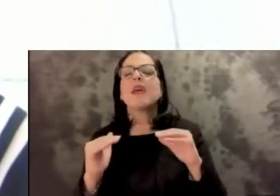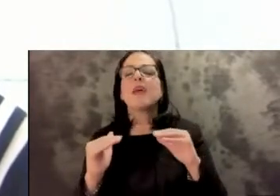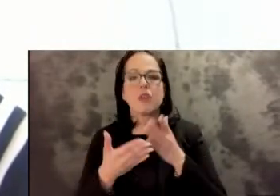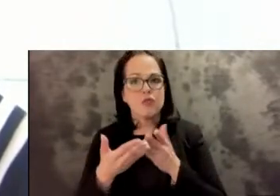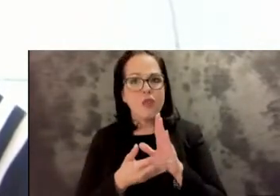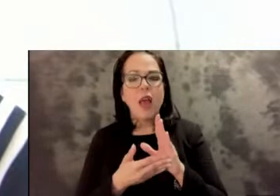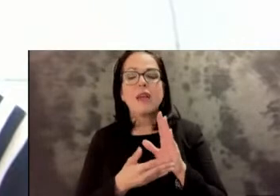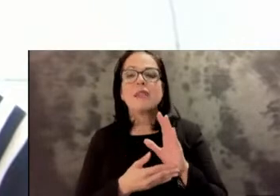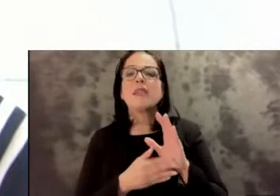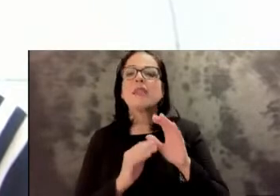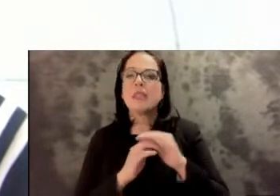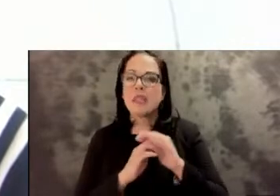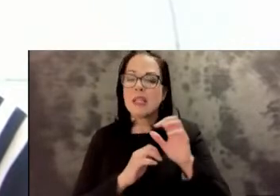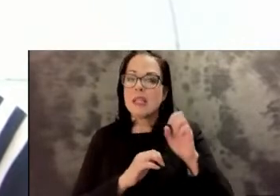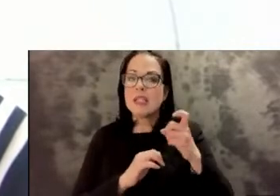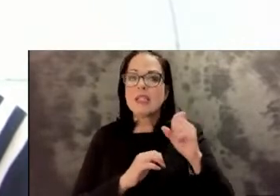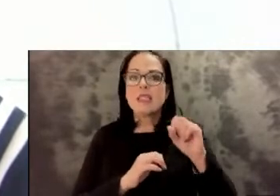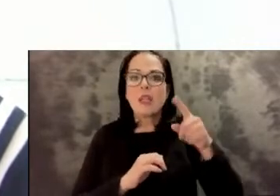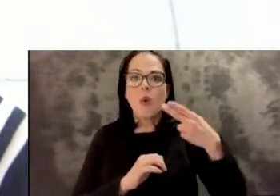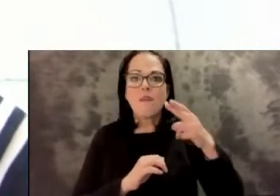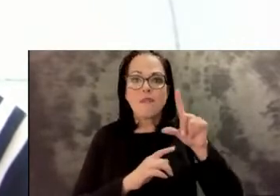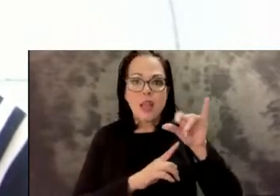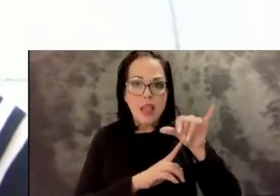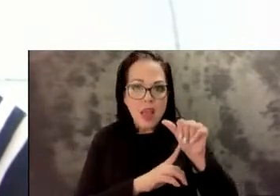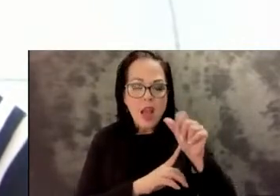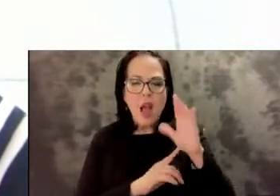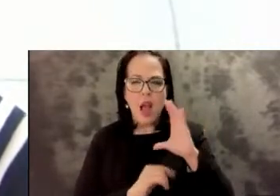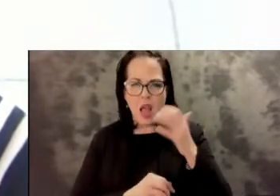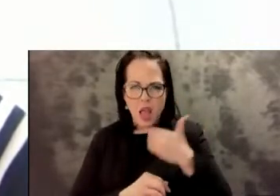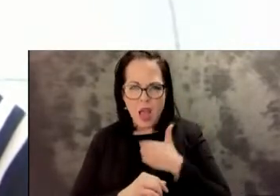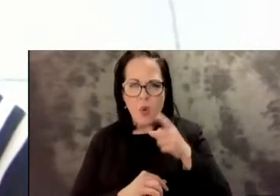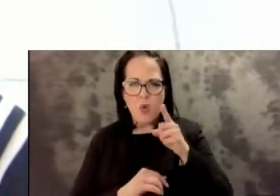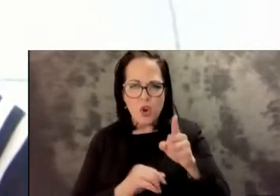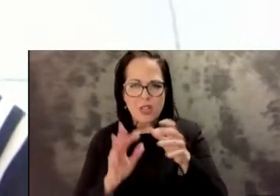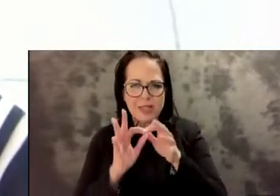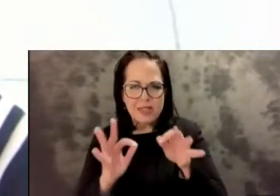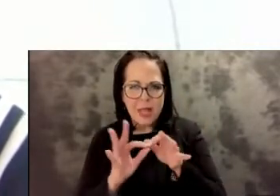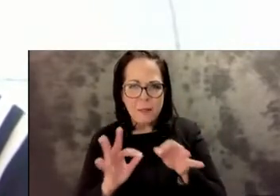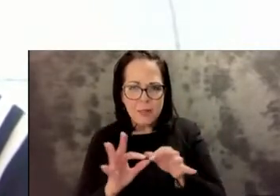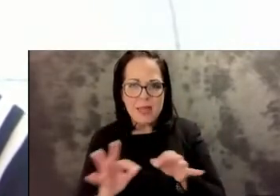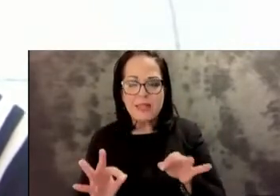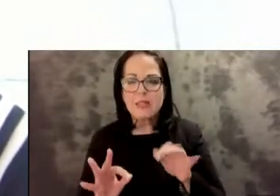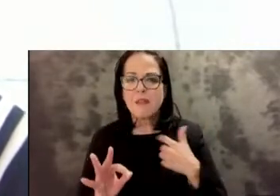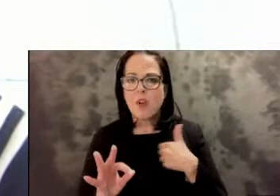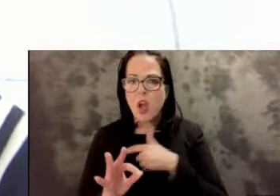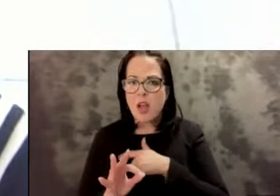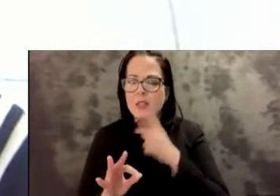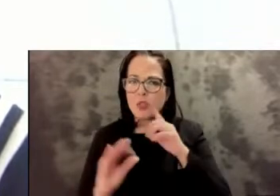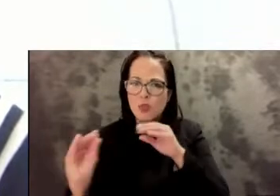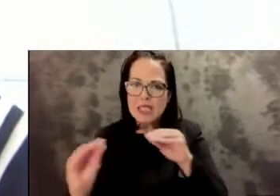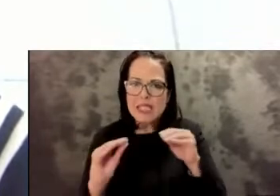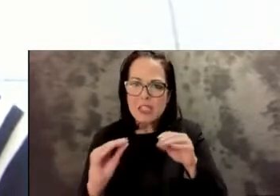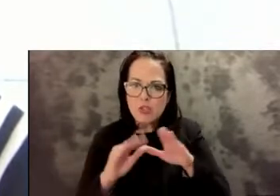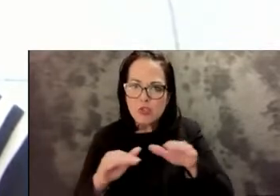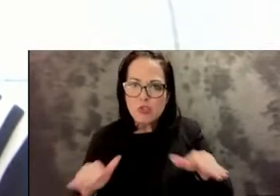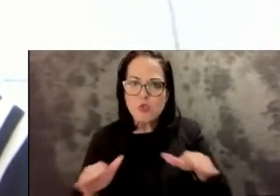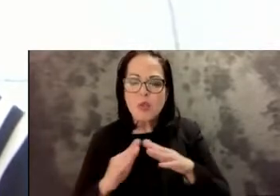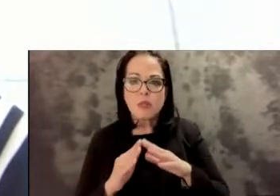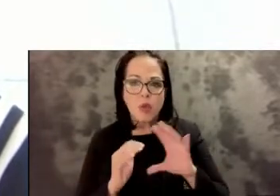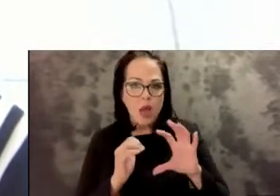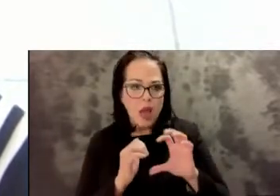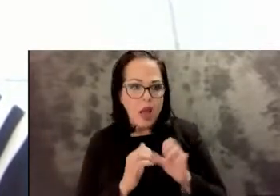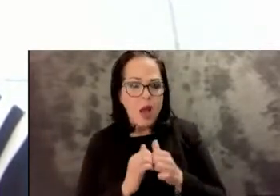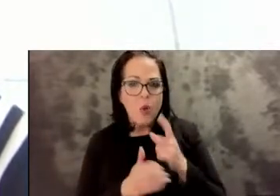xenophilia in our statements. It will help to reorientate us, the listeners, and especially our children, towards what we